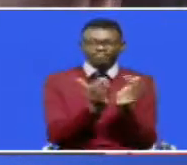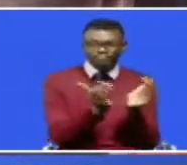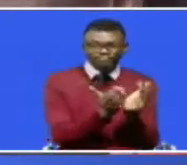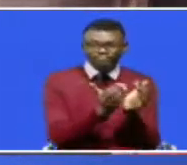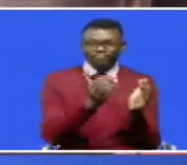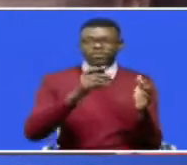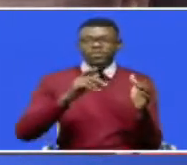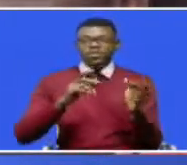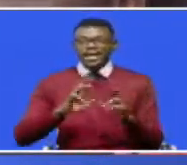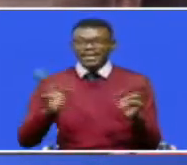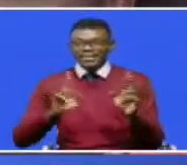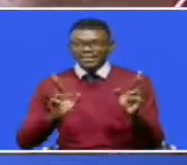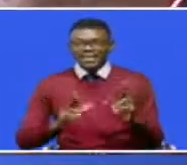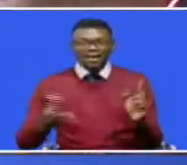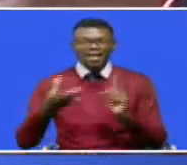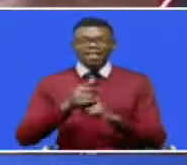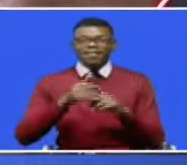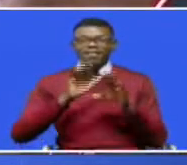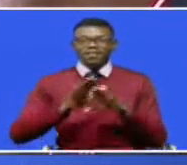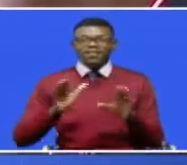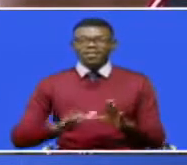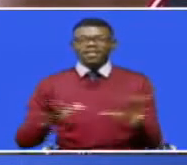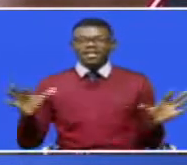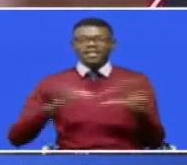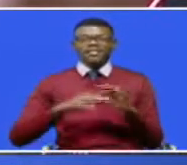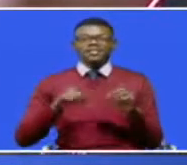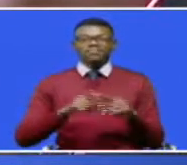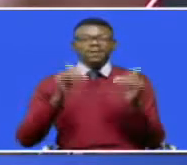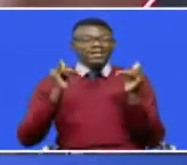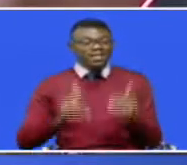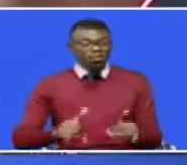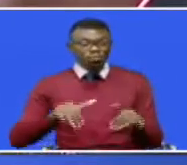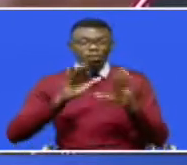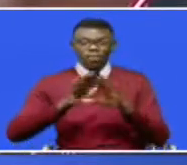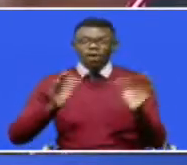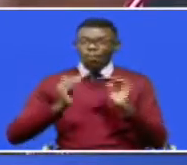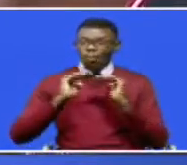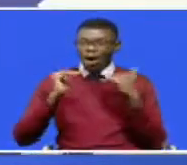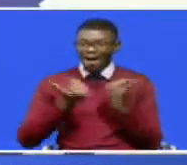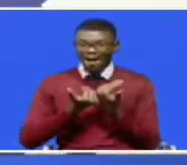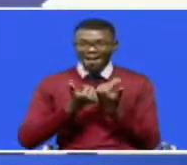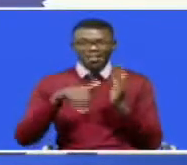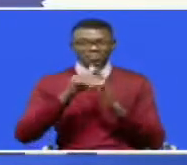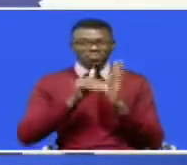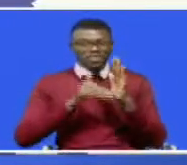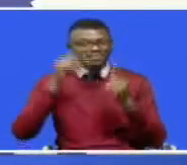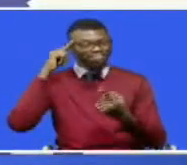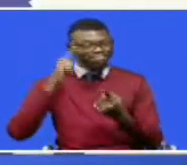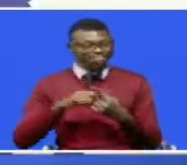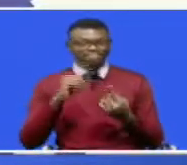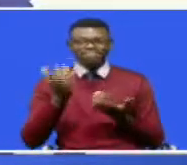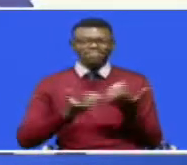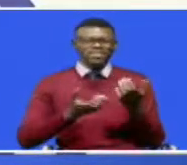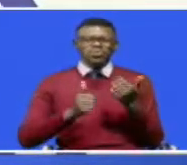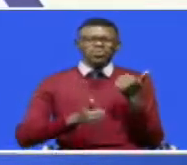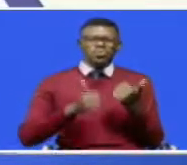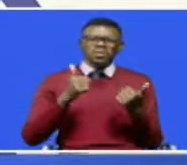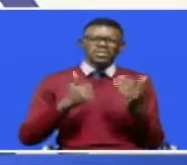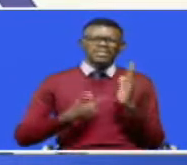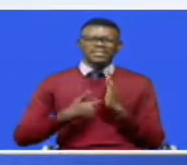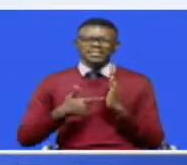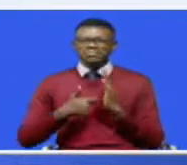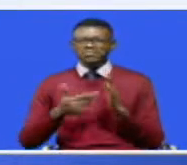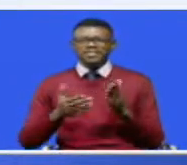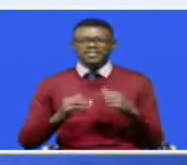poised to get market linkages and gain access to new markets globally. The initiative targets businesses with little or no digital